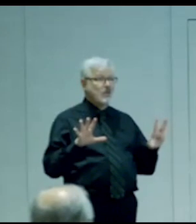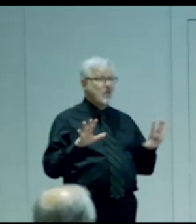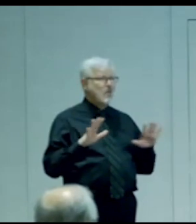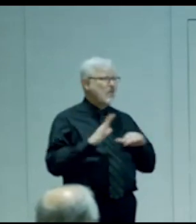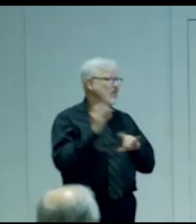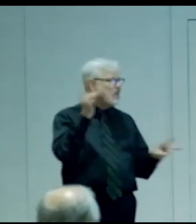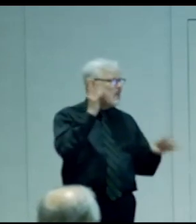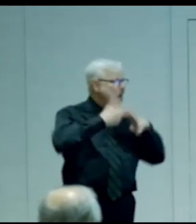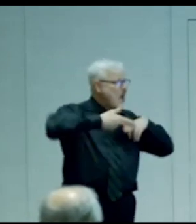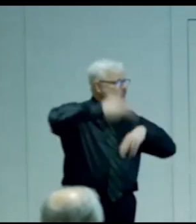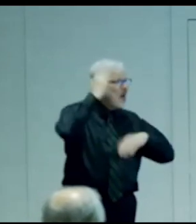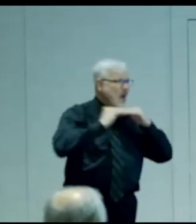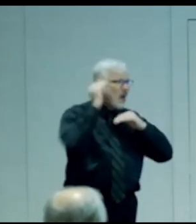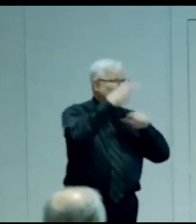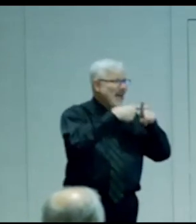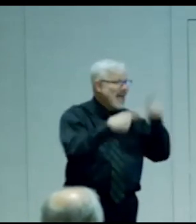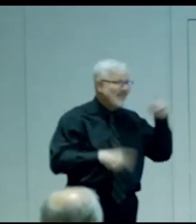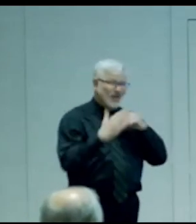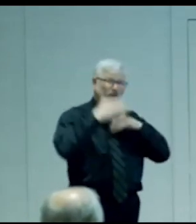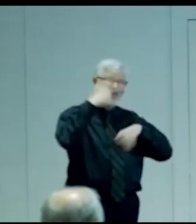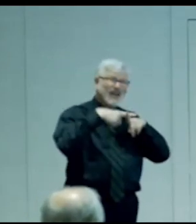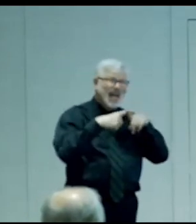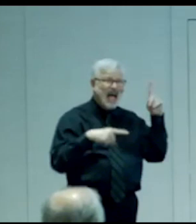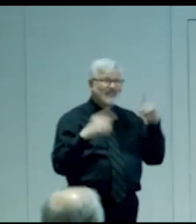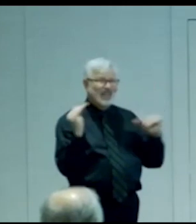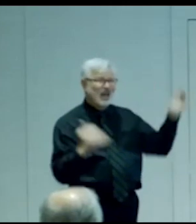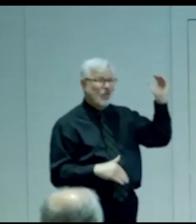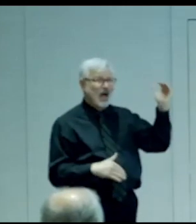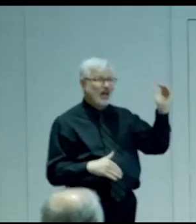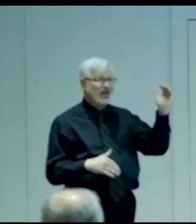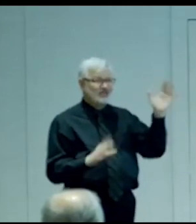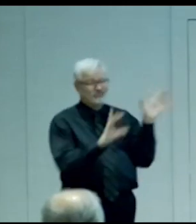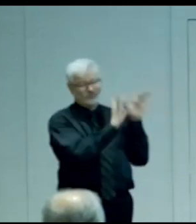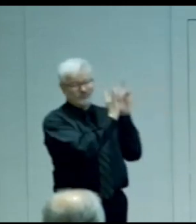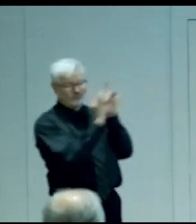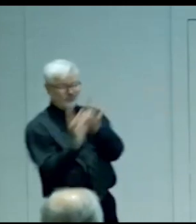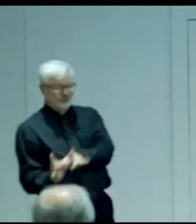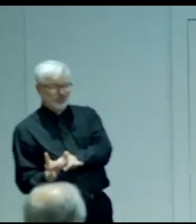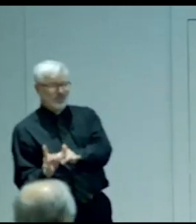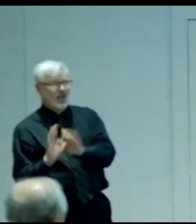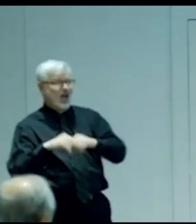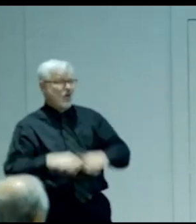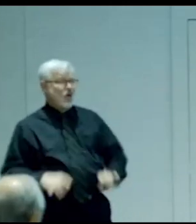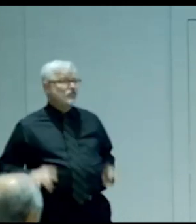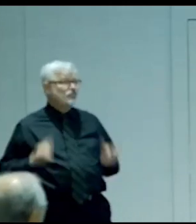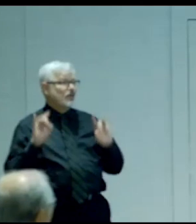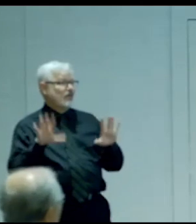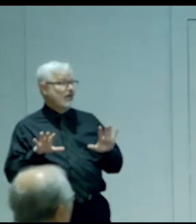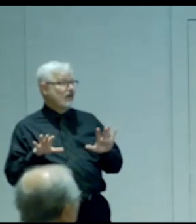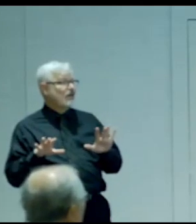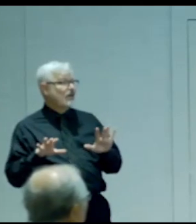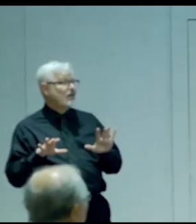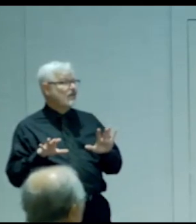half. Over half of the inequality is derived from the way in which Australia